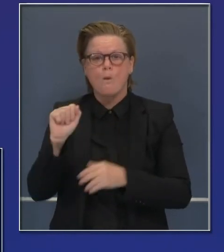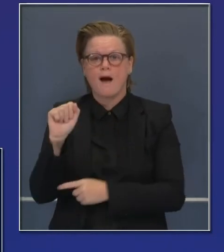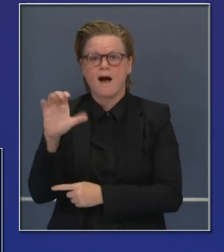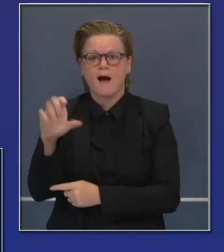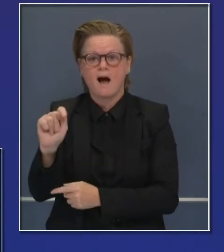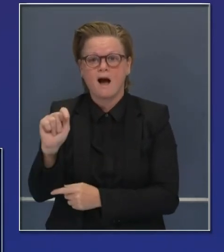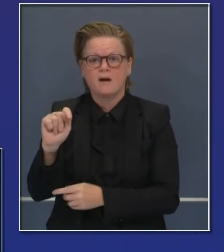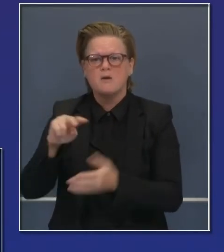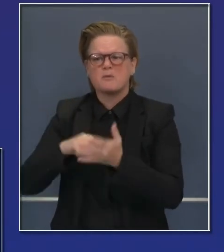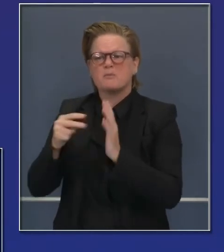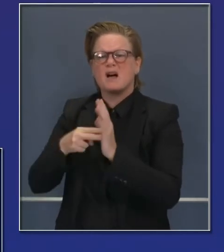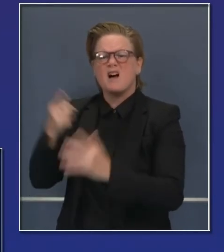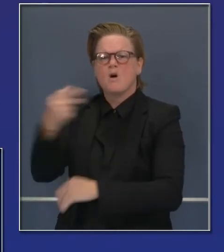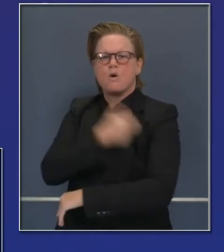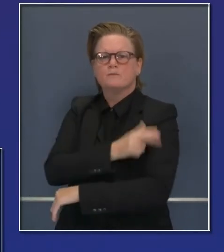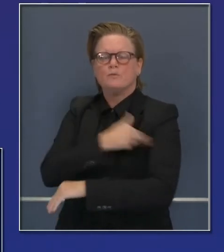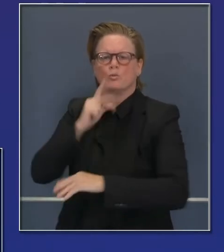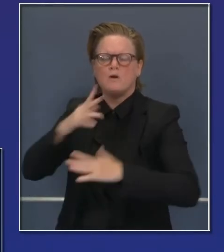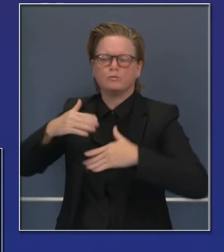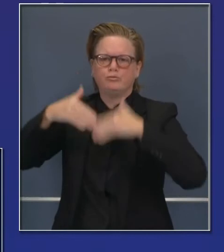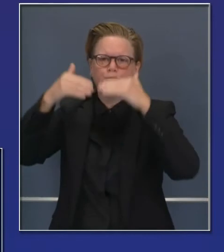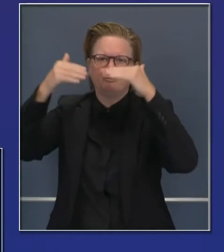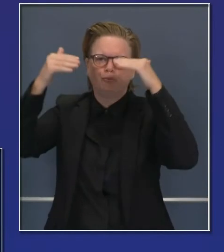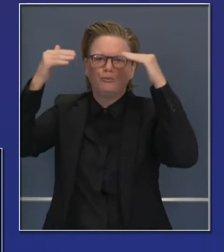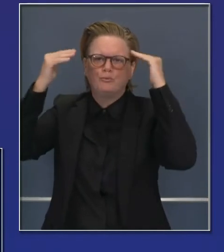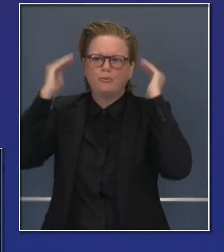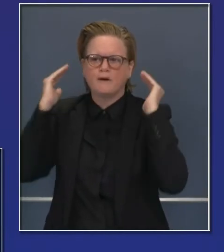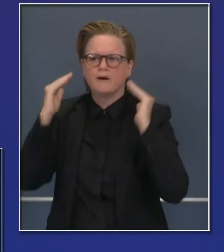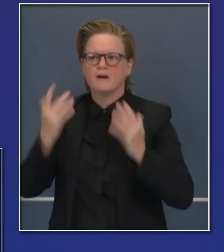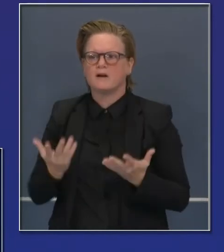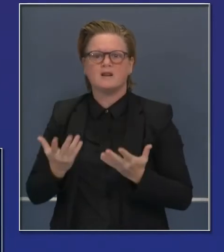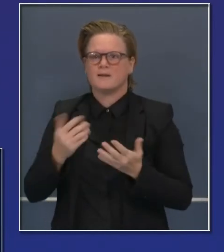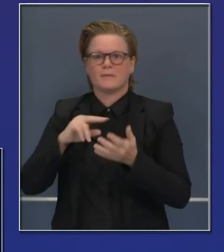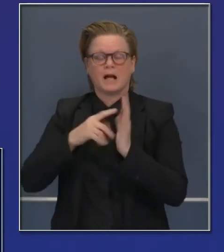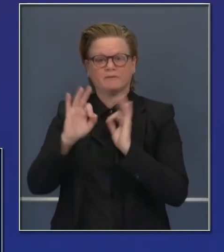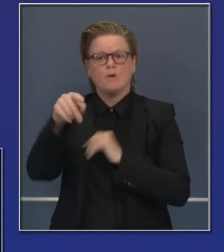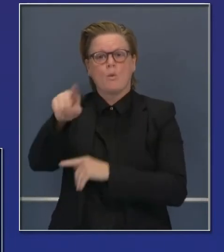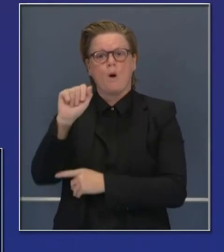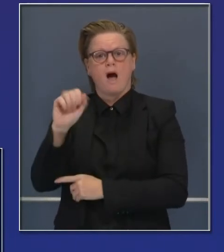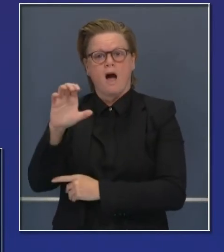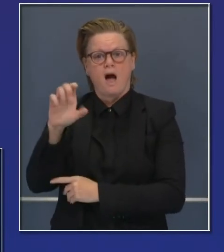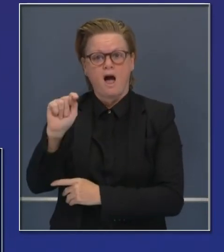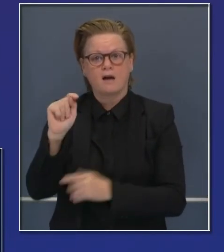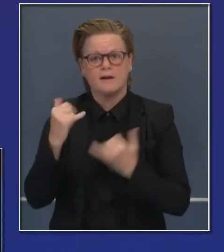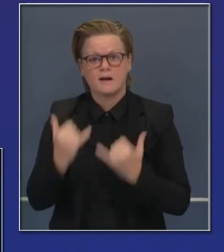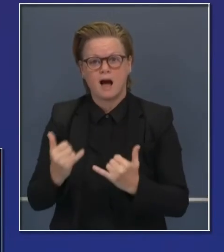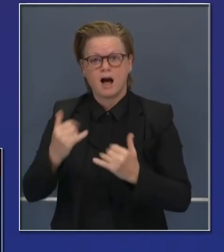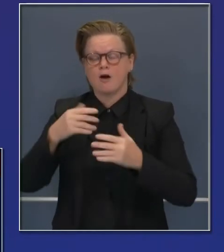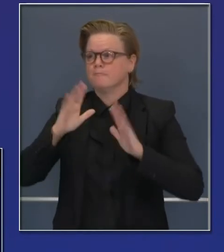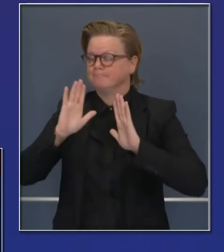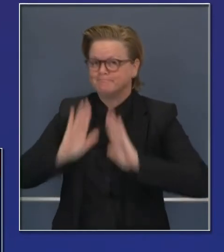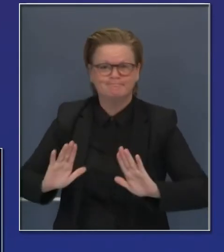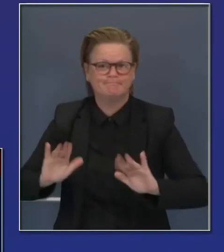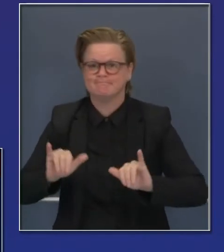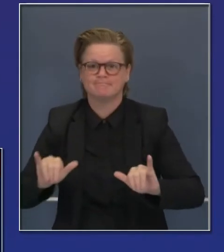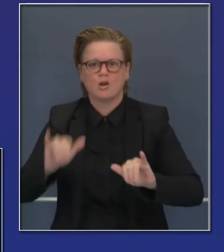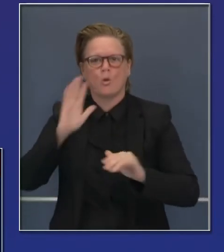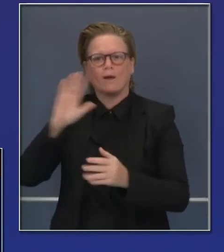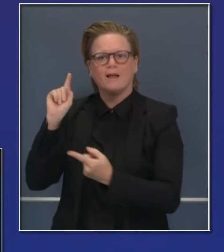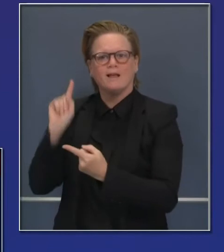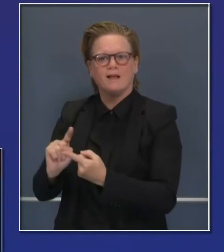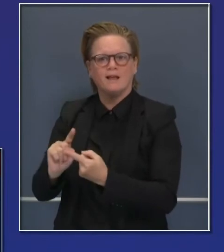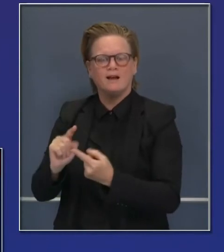act now, we'll continue to see a death rate climb, more lives lost. And that's why today we